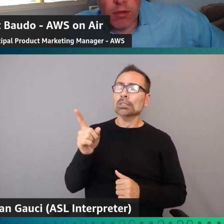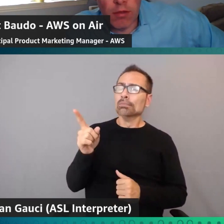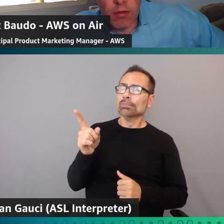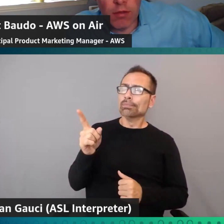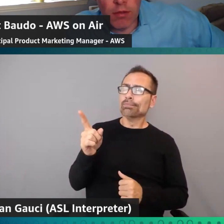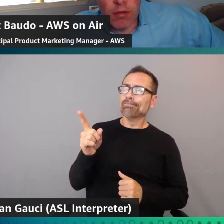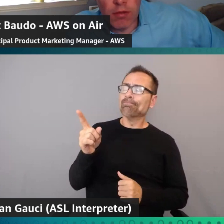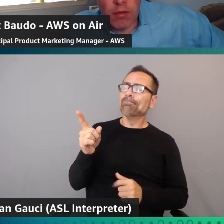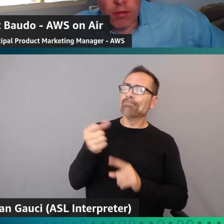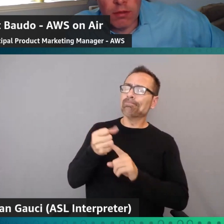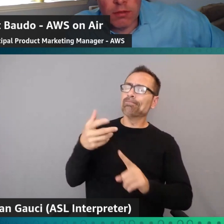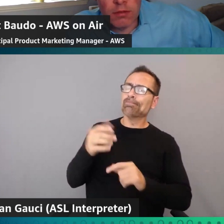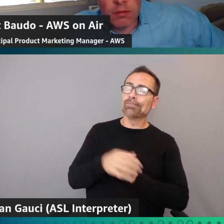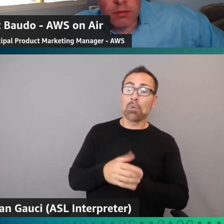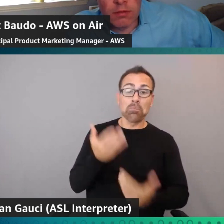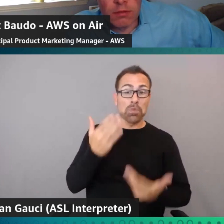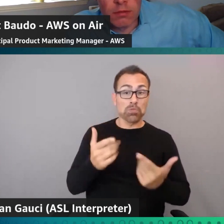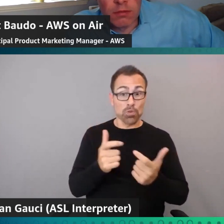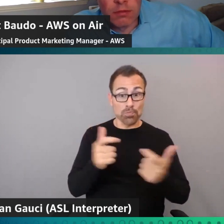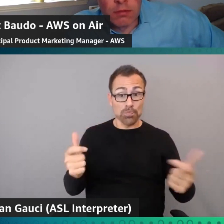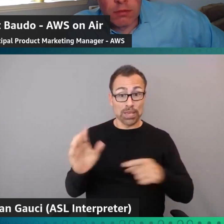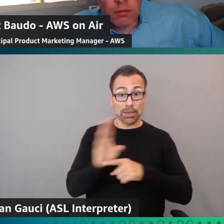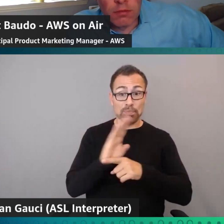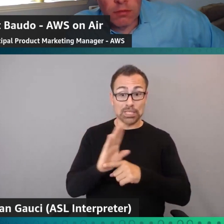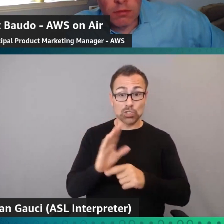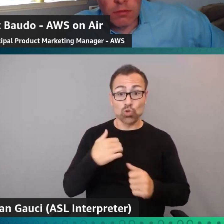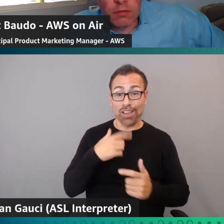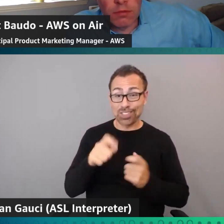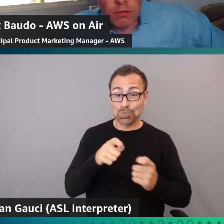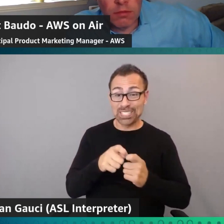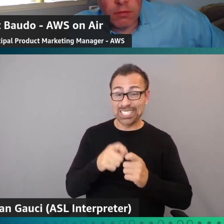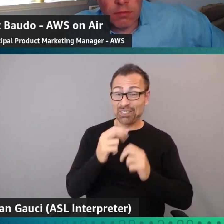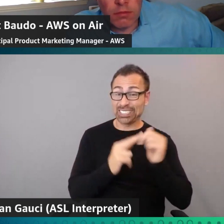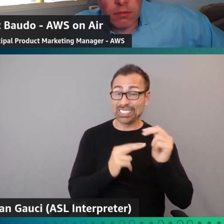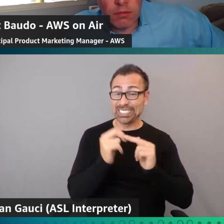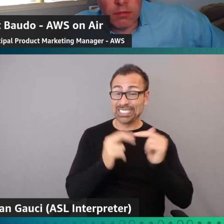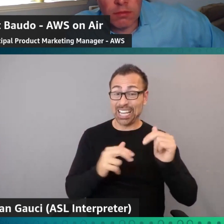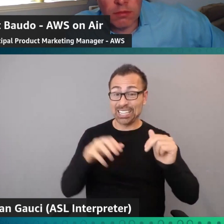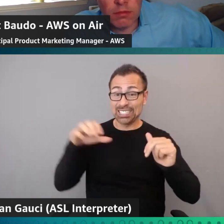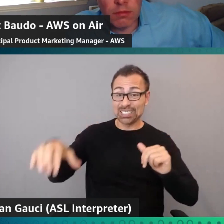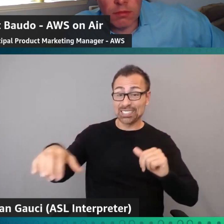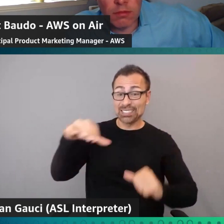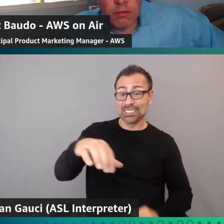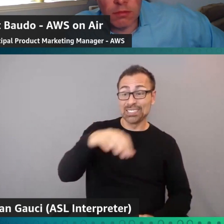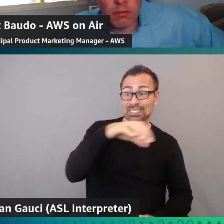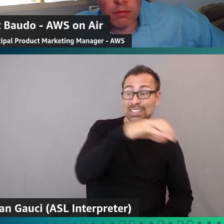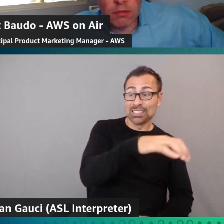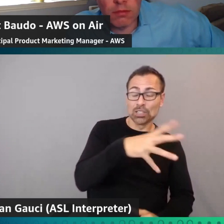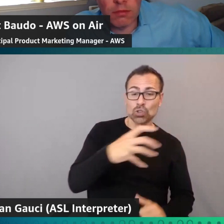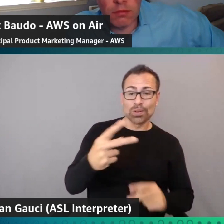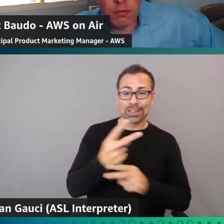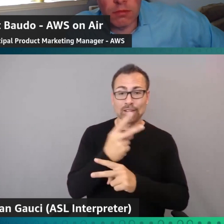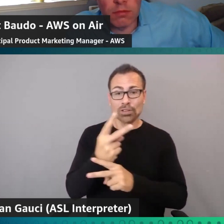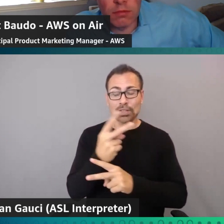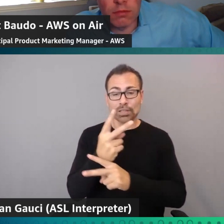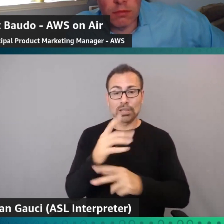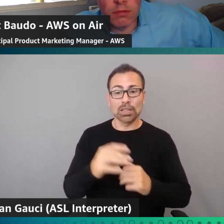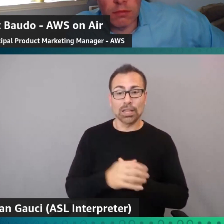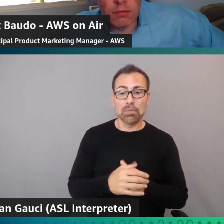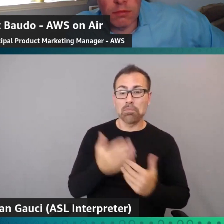are maybe a large enterprise, you have specific sites that you would want to calculate, let's say scope 1 emissions or scope 2. You